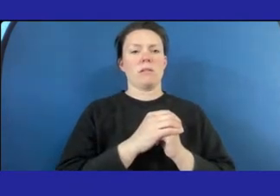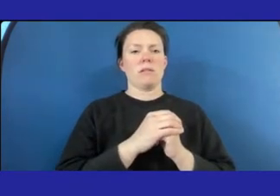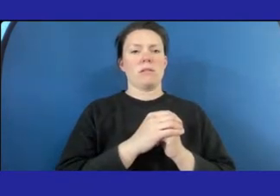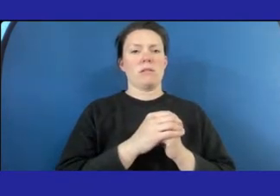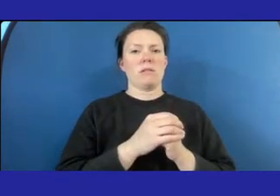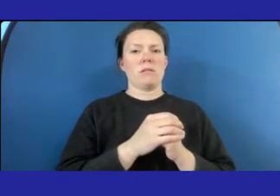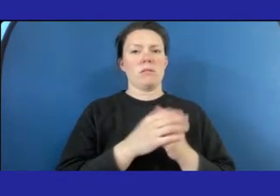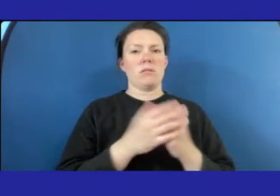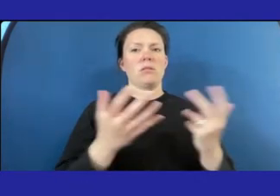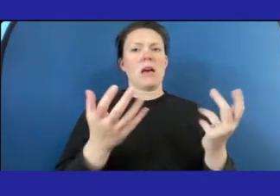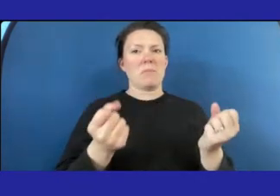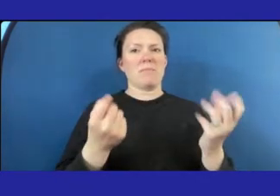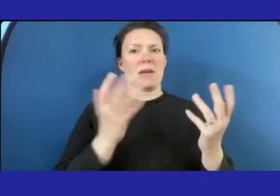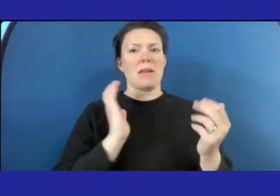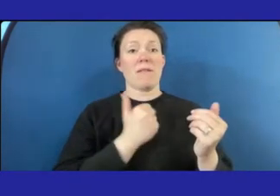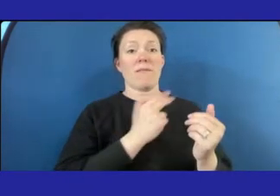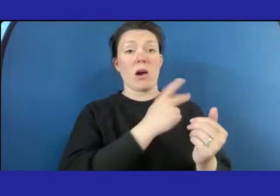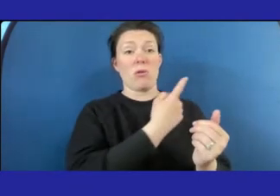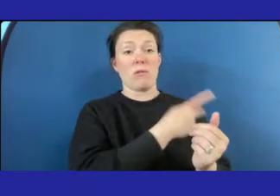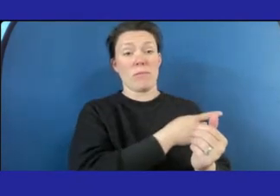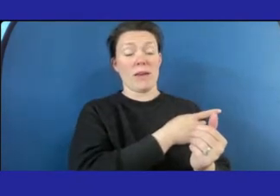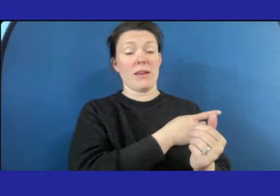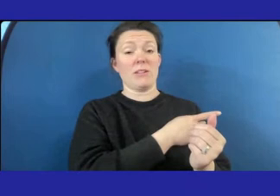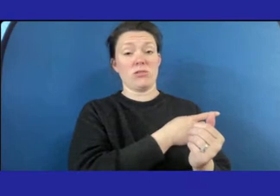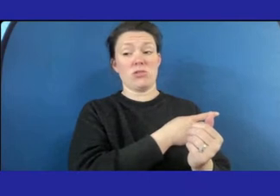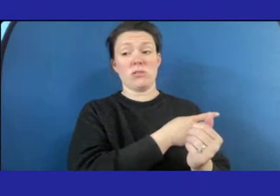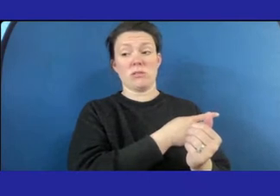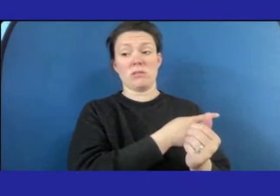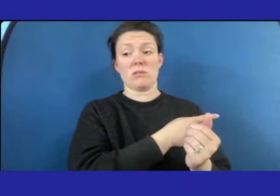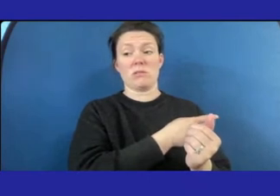that so many of our patients would